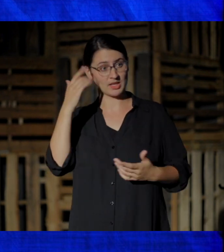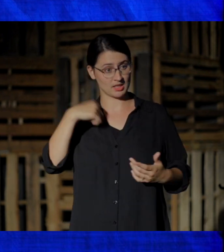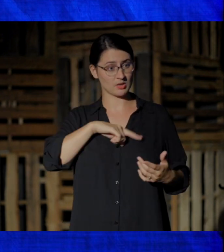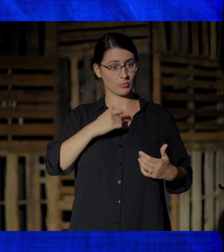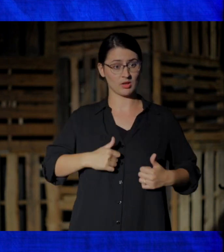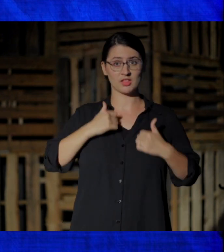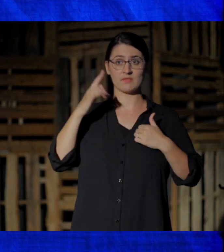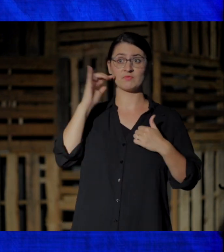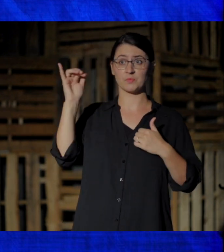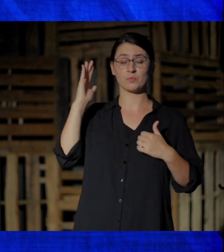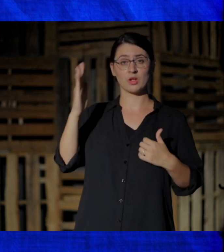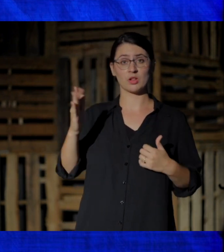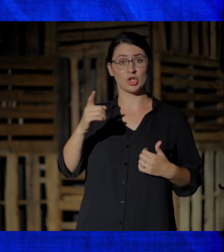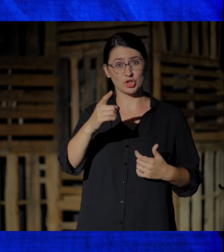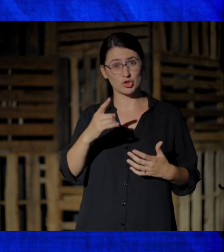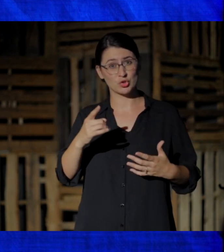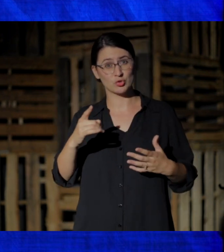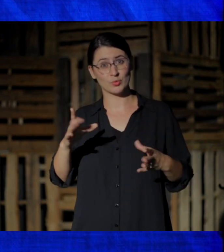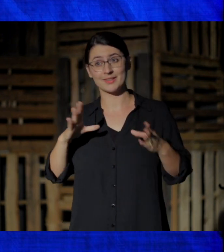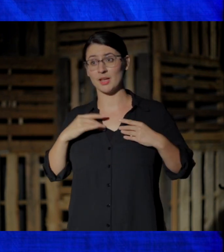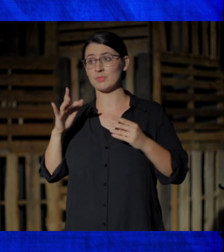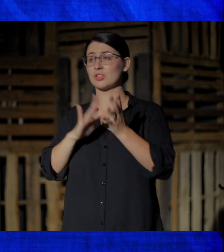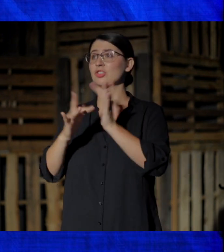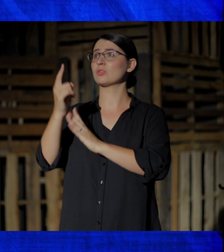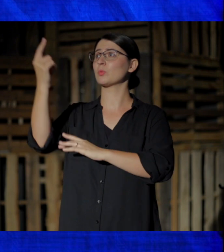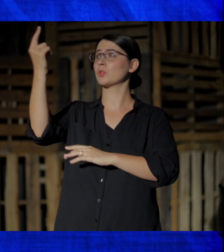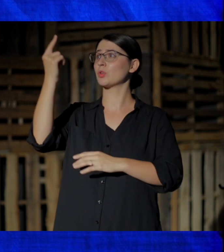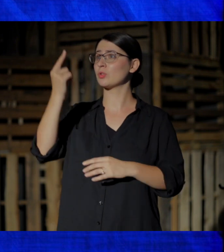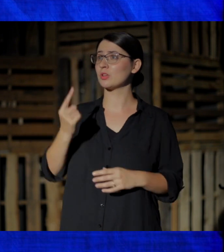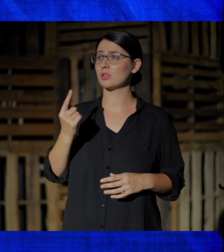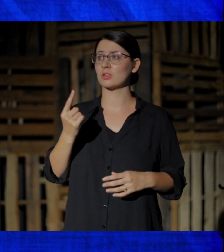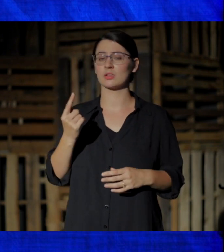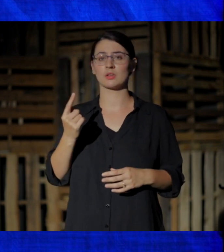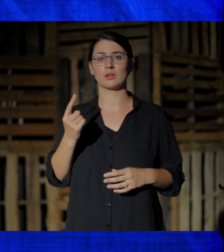Him, He's returning for you. For you.